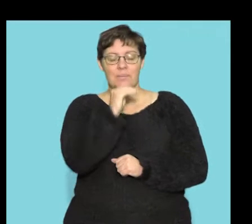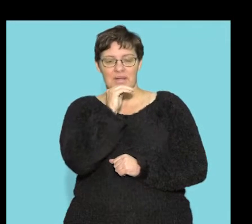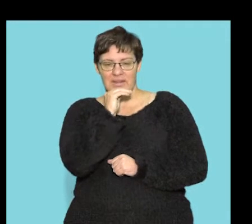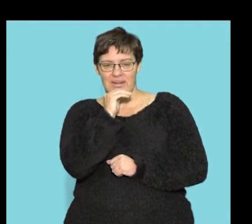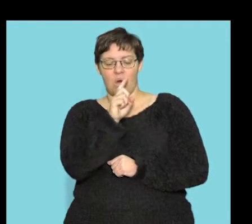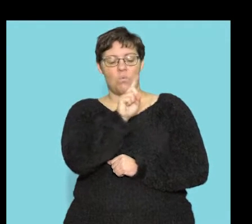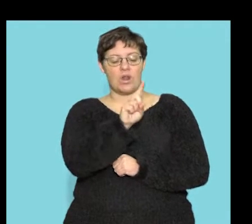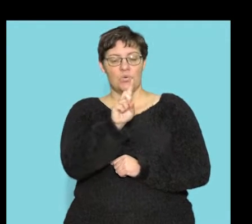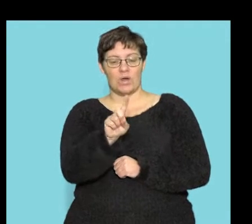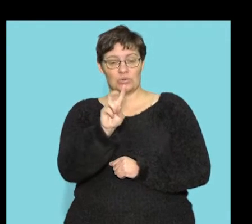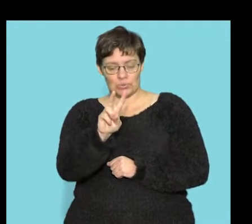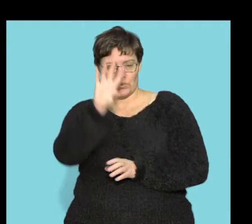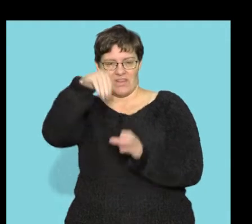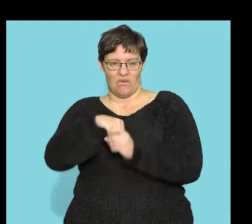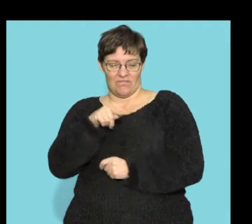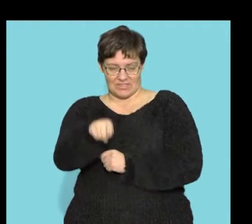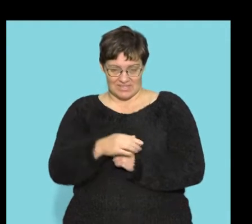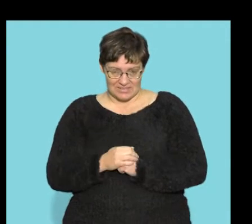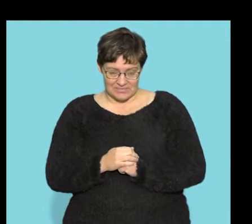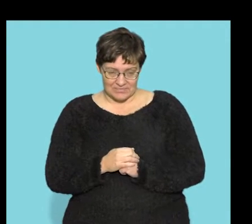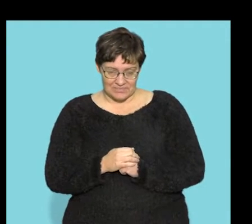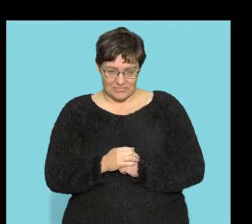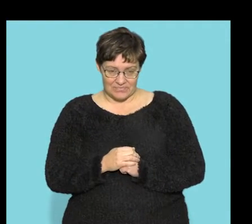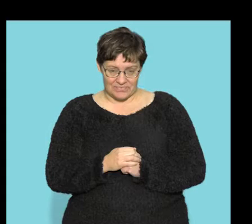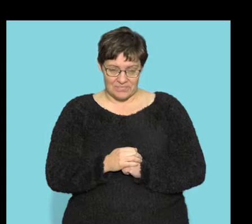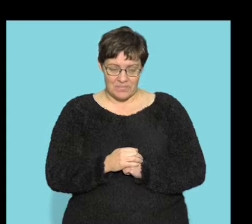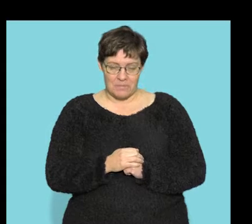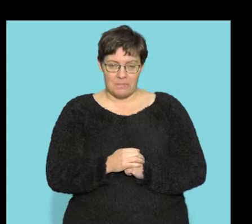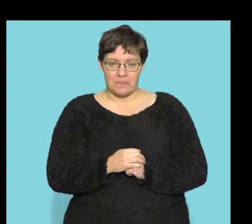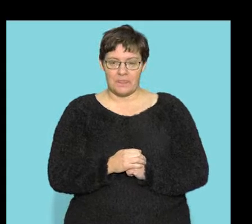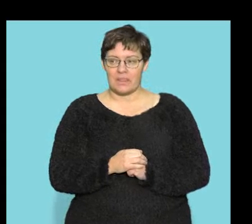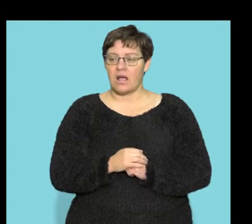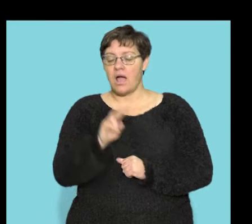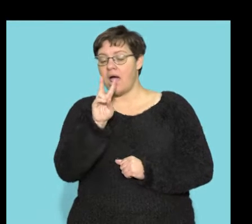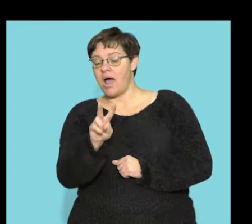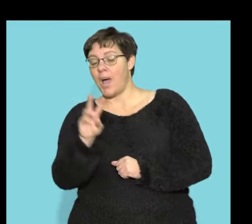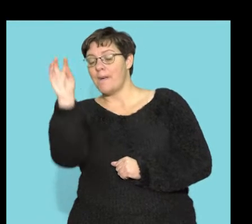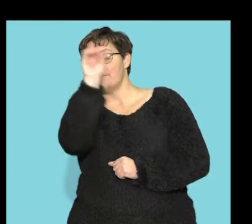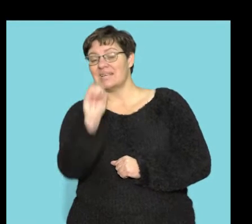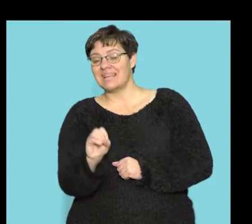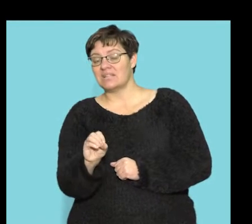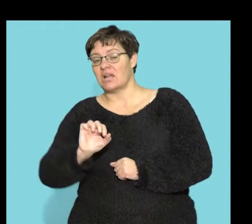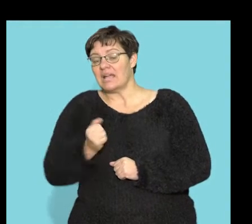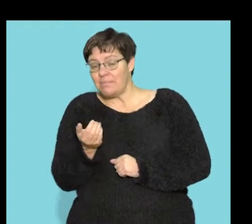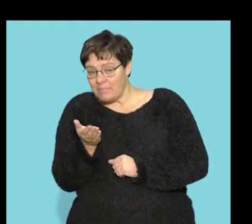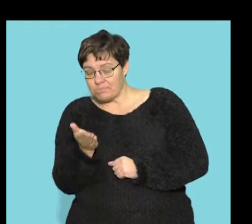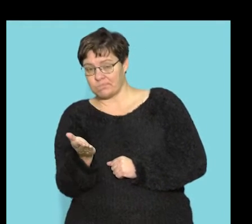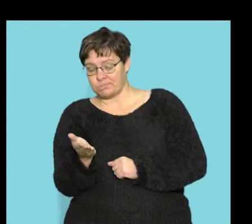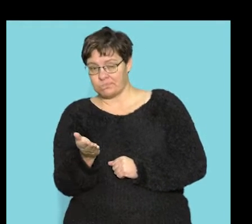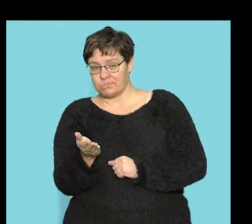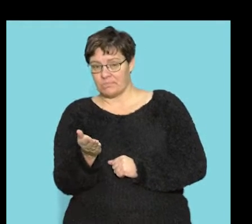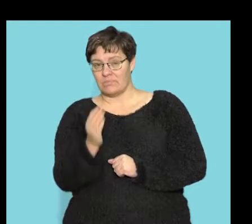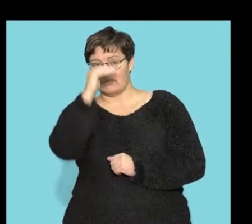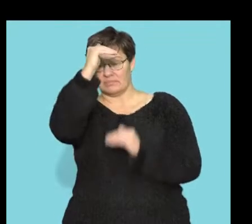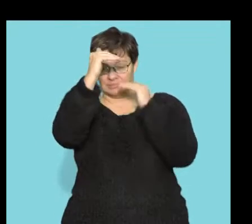be part of the 112. 112, watch, important. Keep your percentages